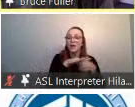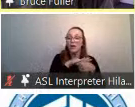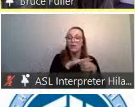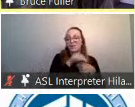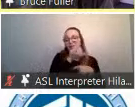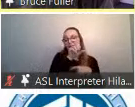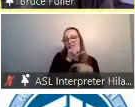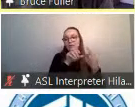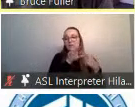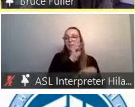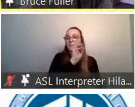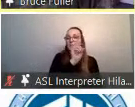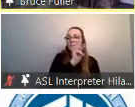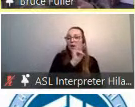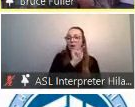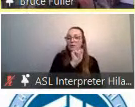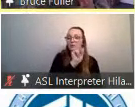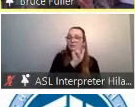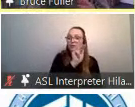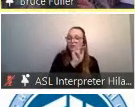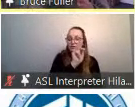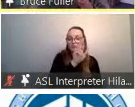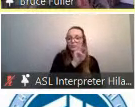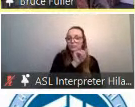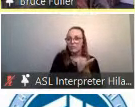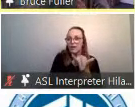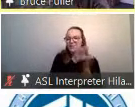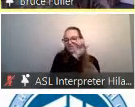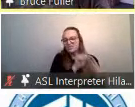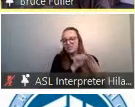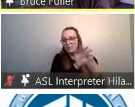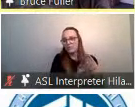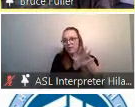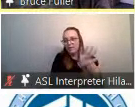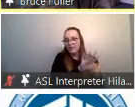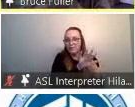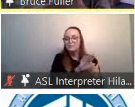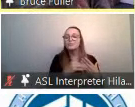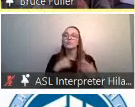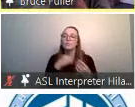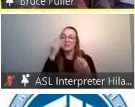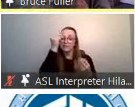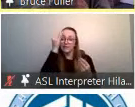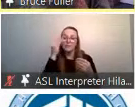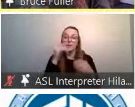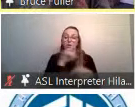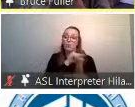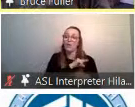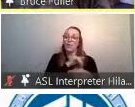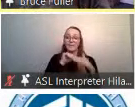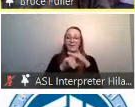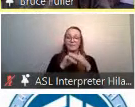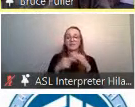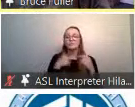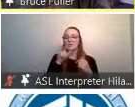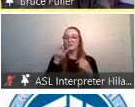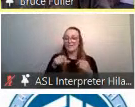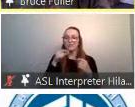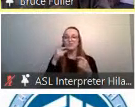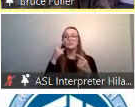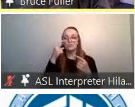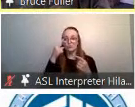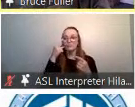So again, as we think about expanding access to quality pre-K, we want to take into account these concentrations of